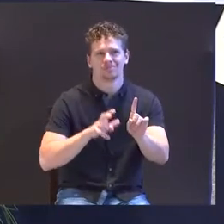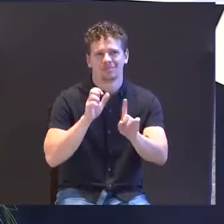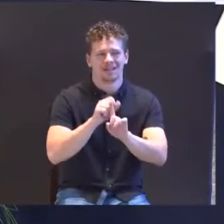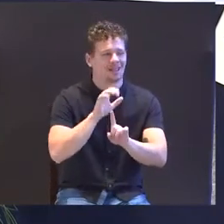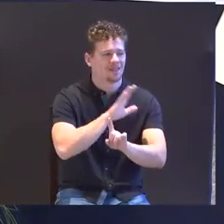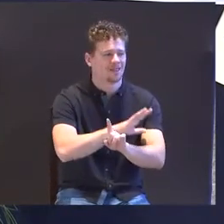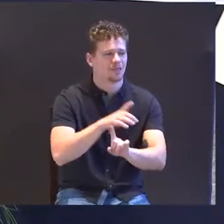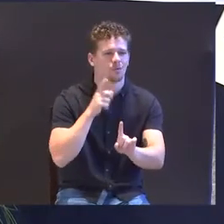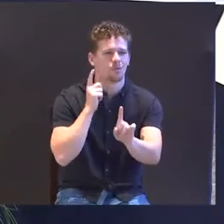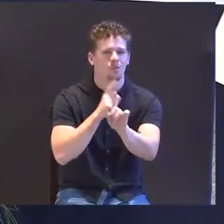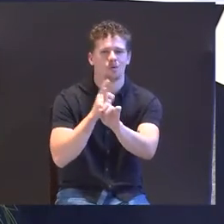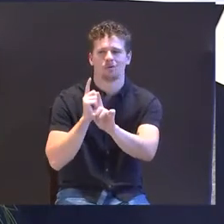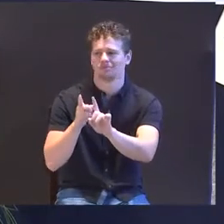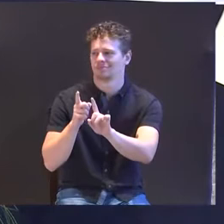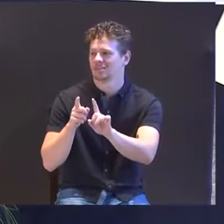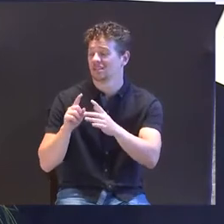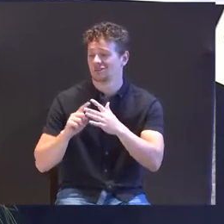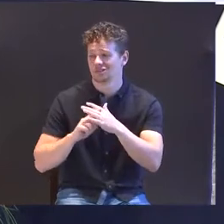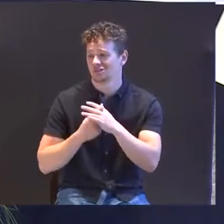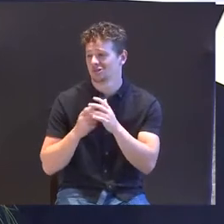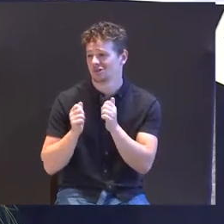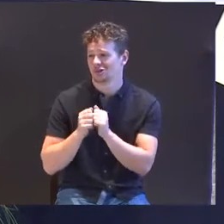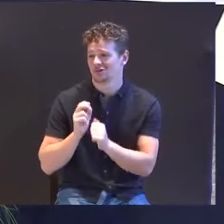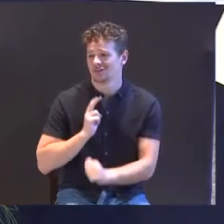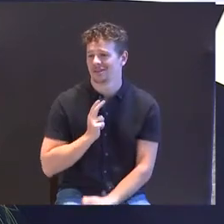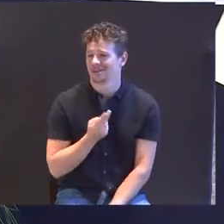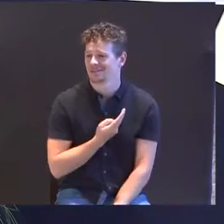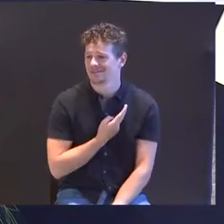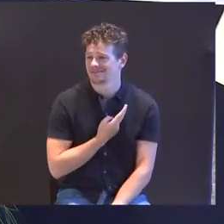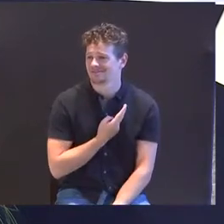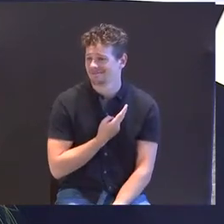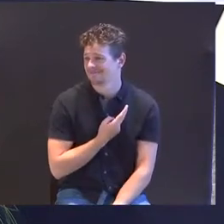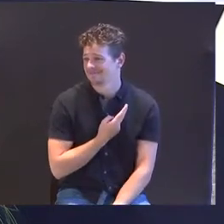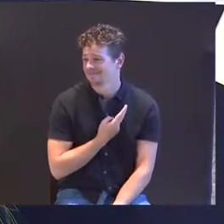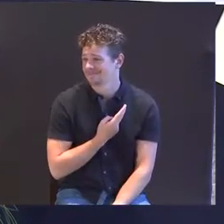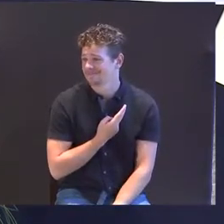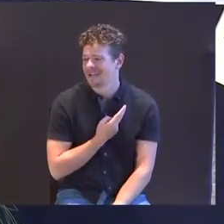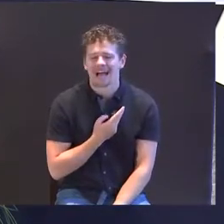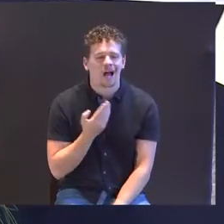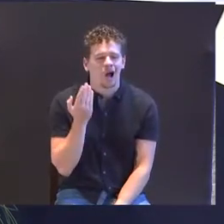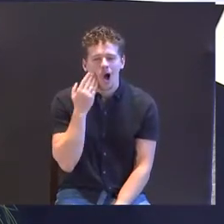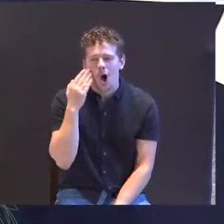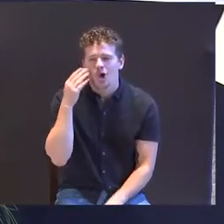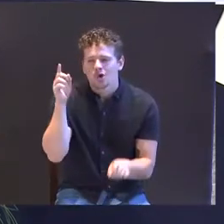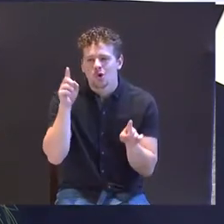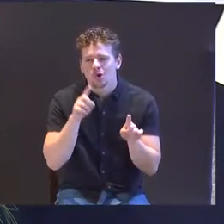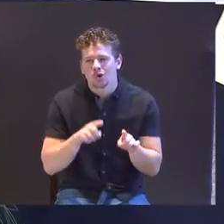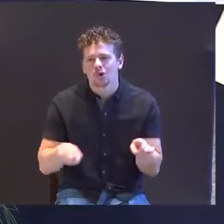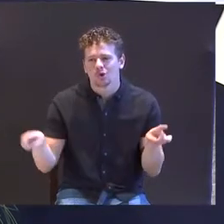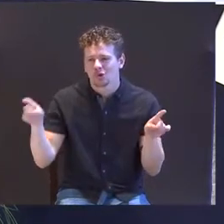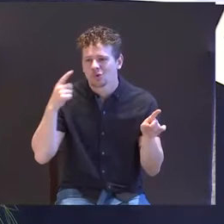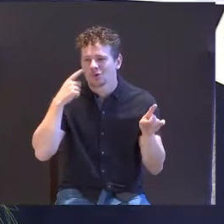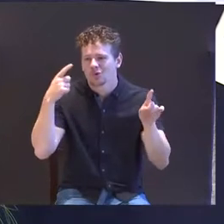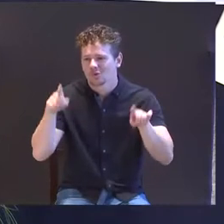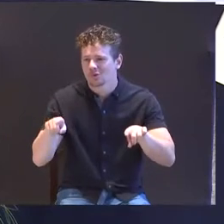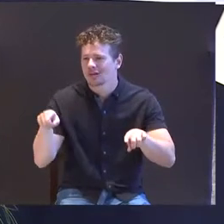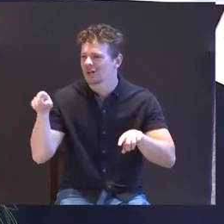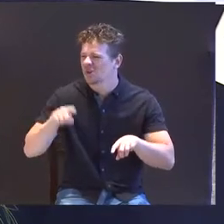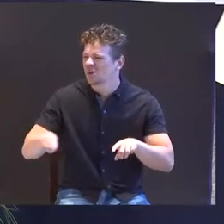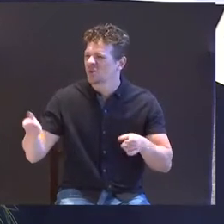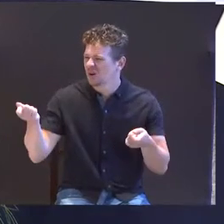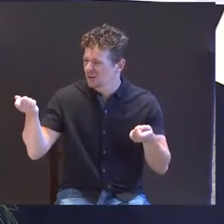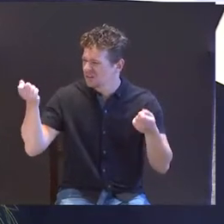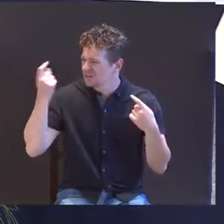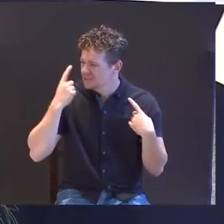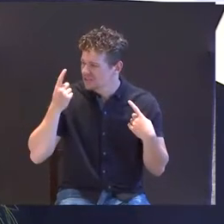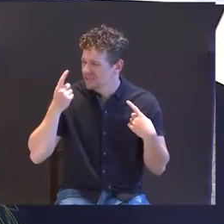with us. It begins with us. And I know I'm preaching to the choir here, because I know you do it. I'm preaching to me